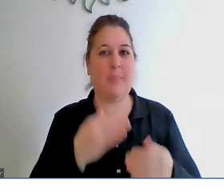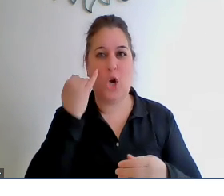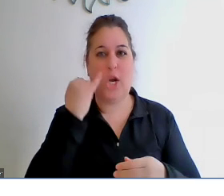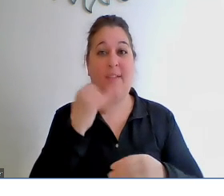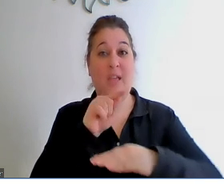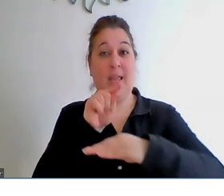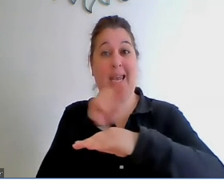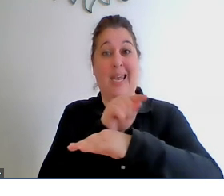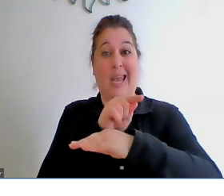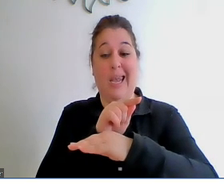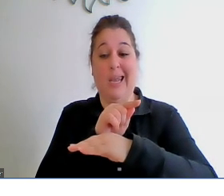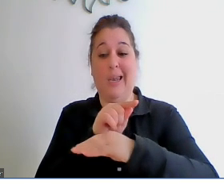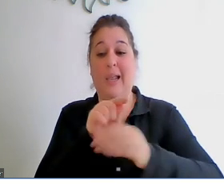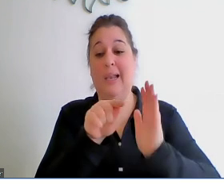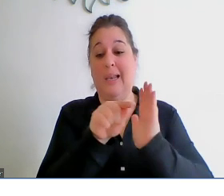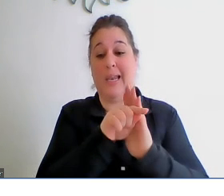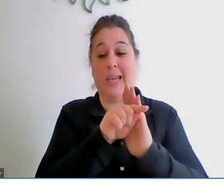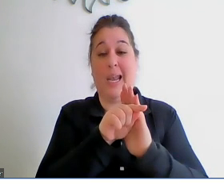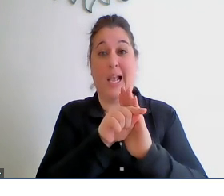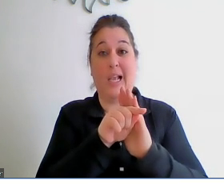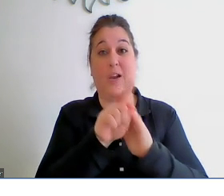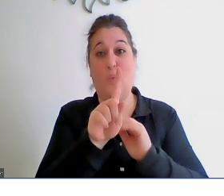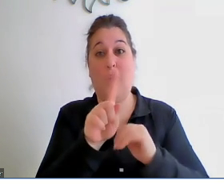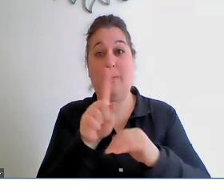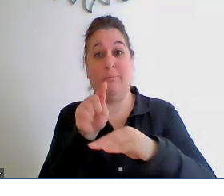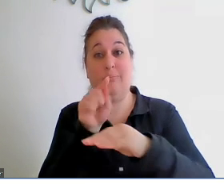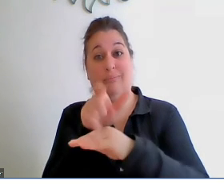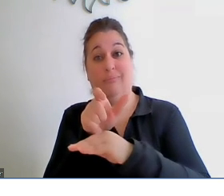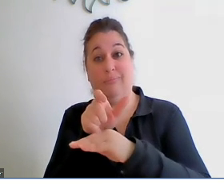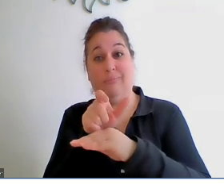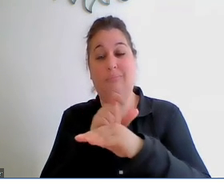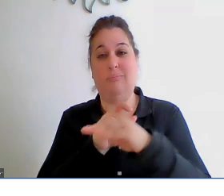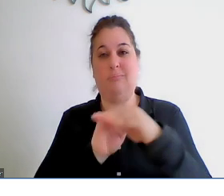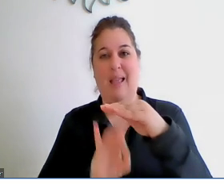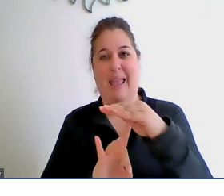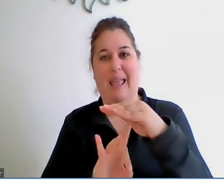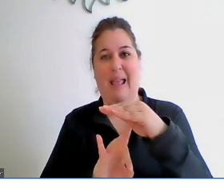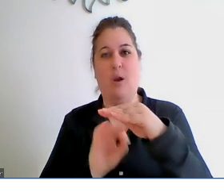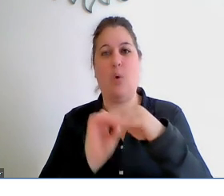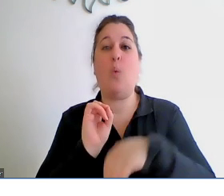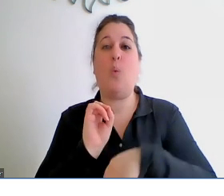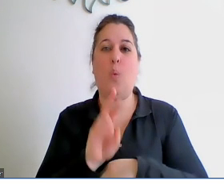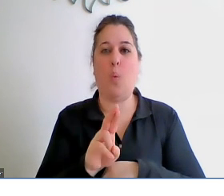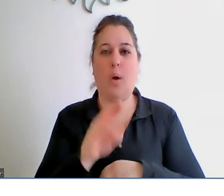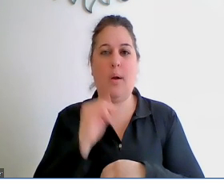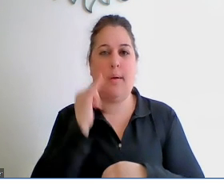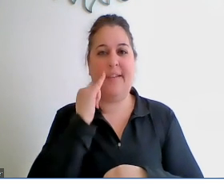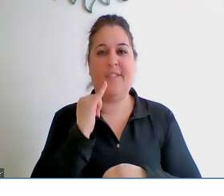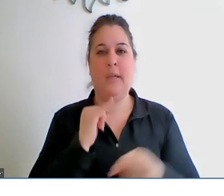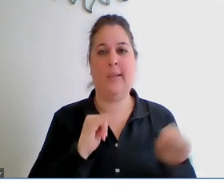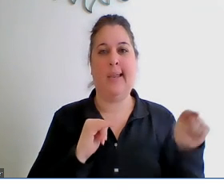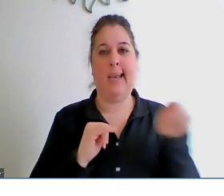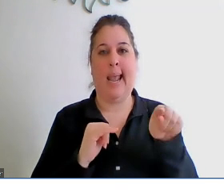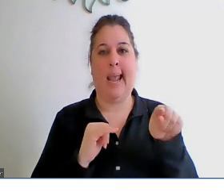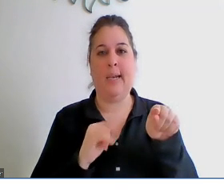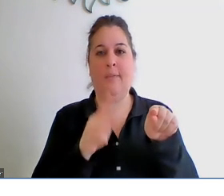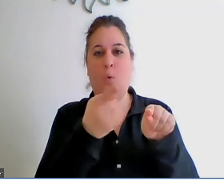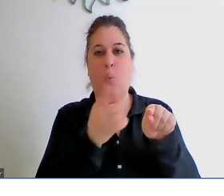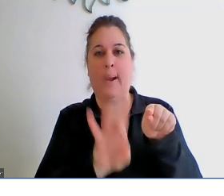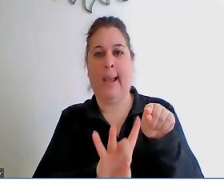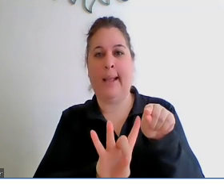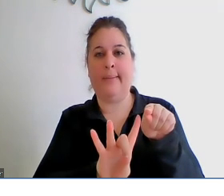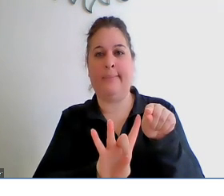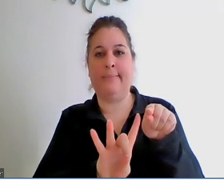top. I could have put it in the middle. Or I could put it on the bottom. It still means the whole fraction is negative. Because